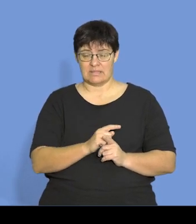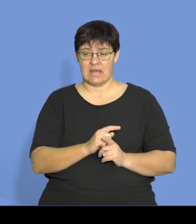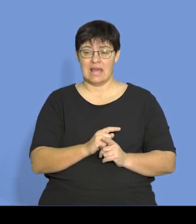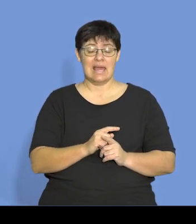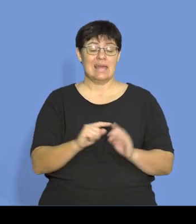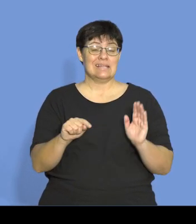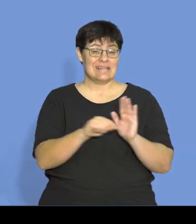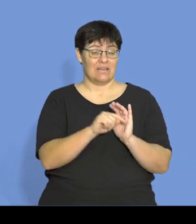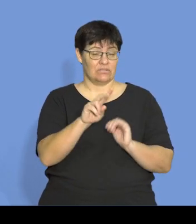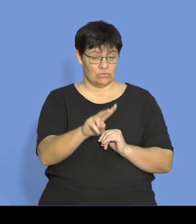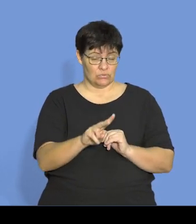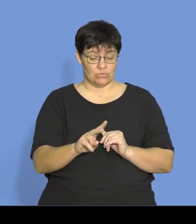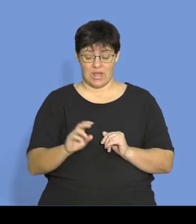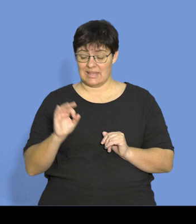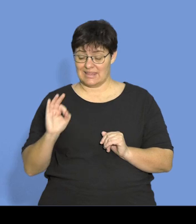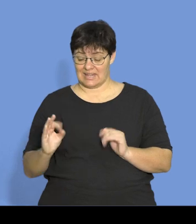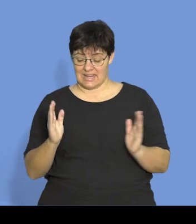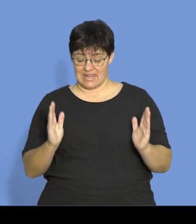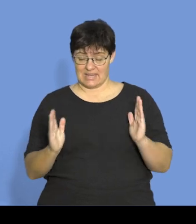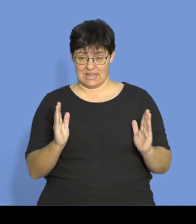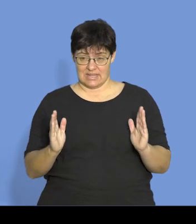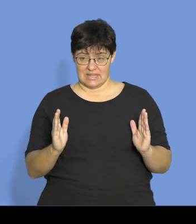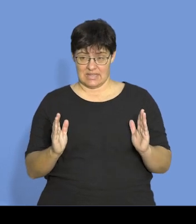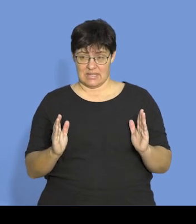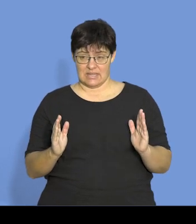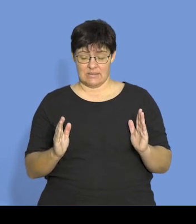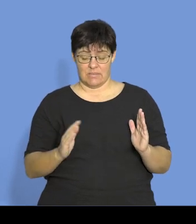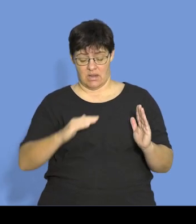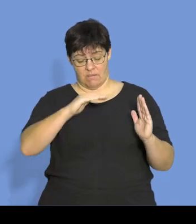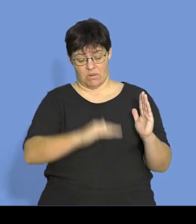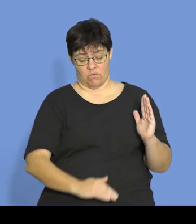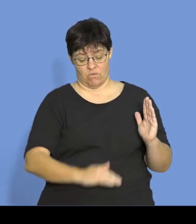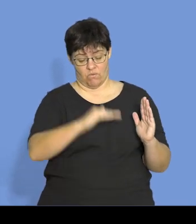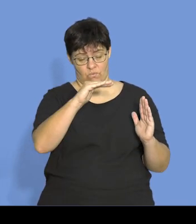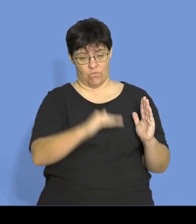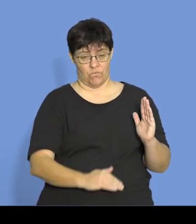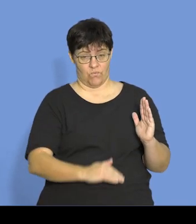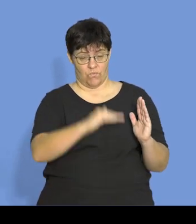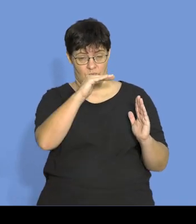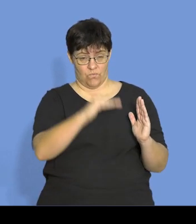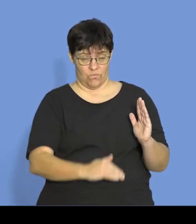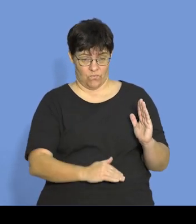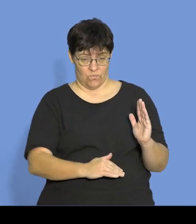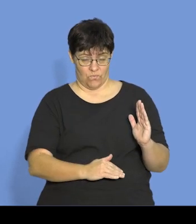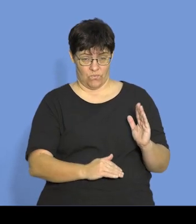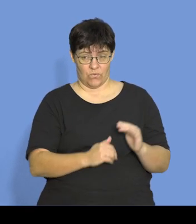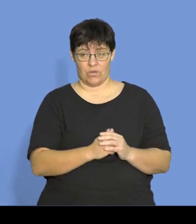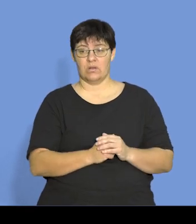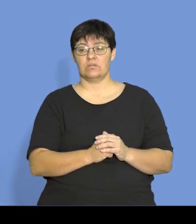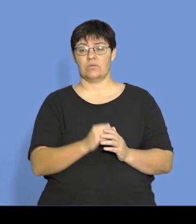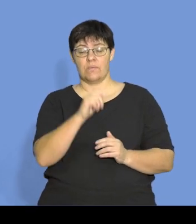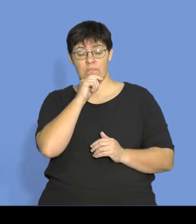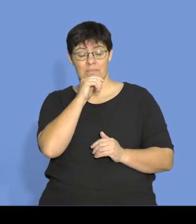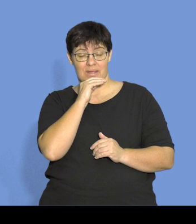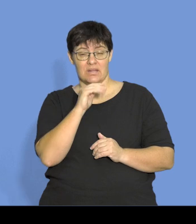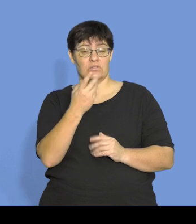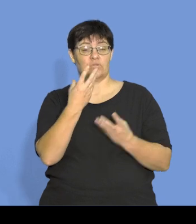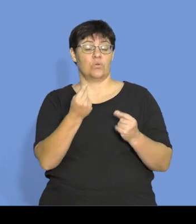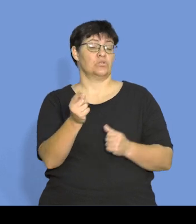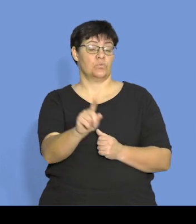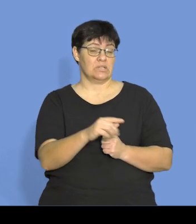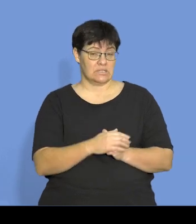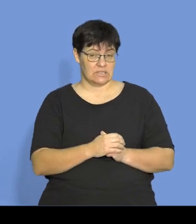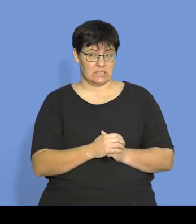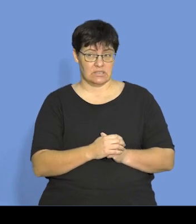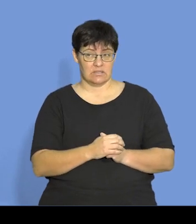But between the negative 2 and the 3, we are below our x-axis. So it means